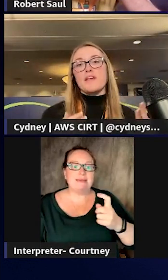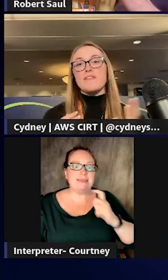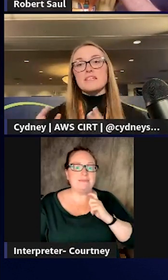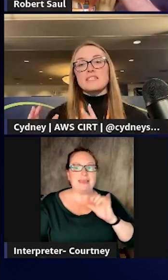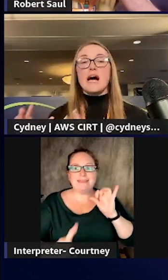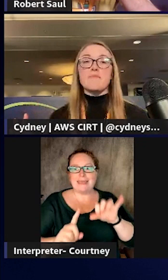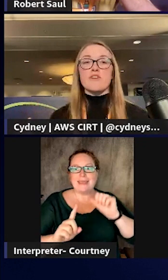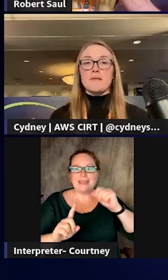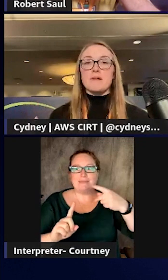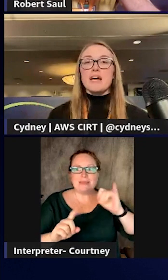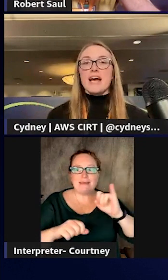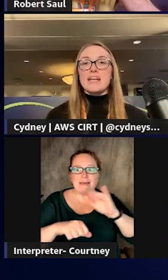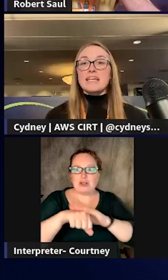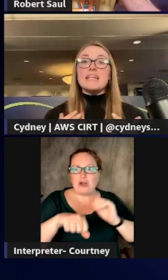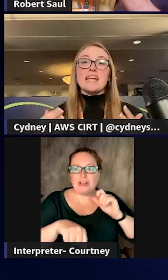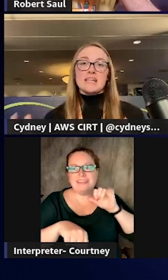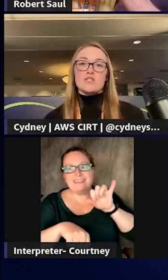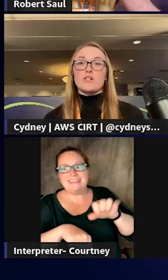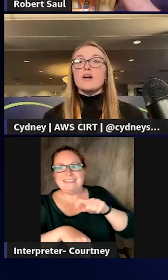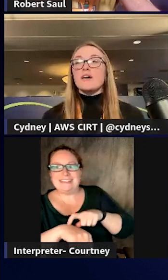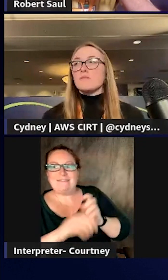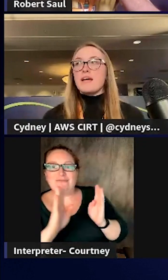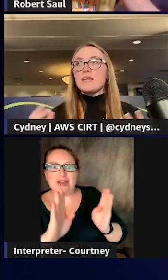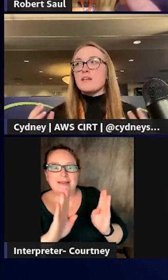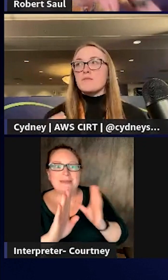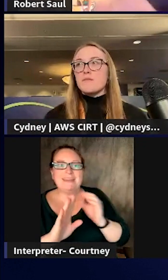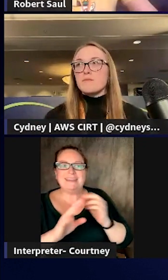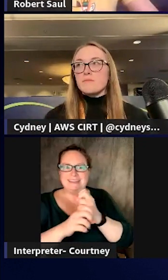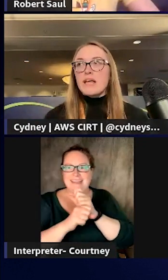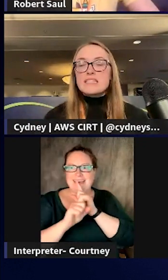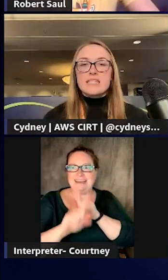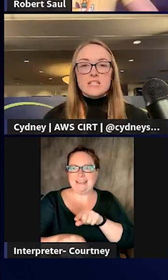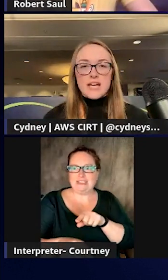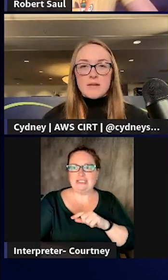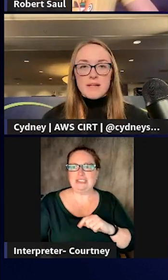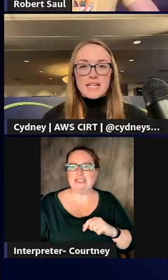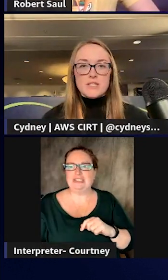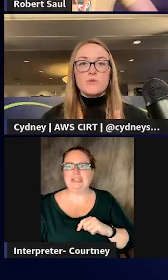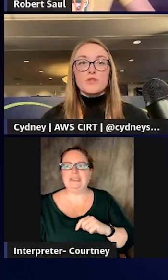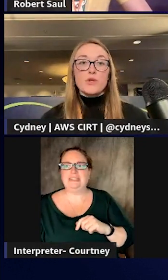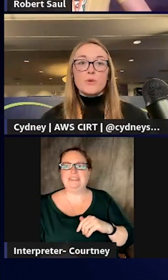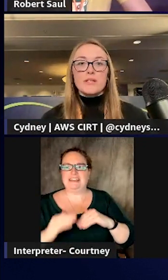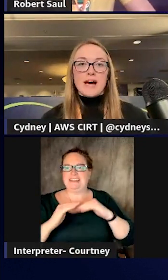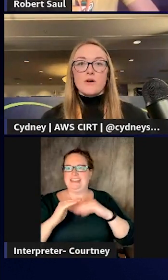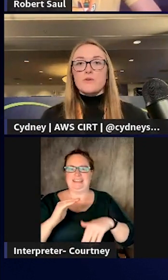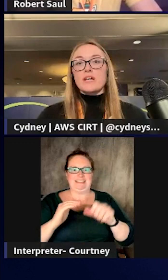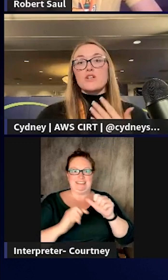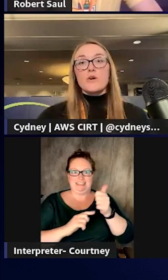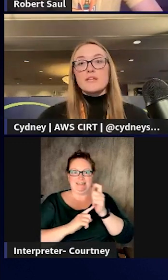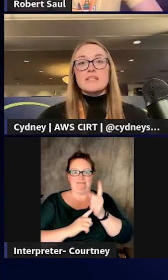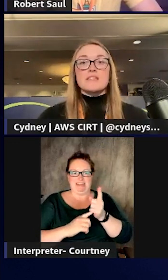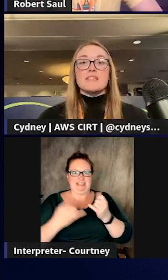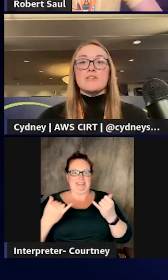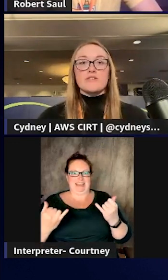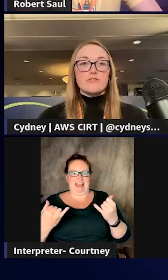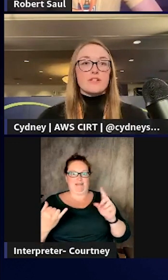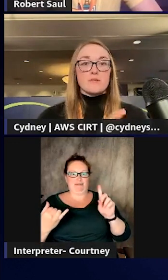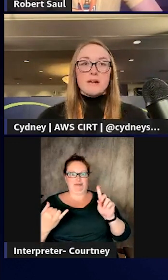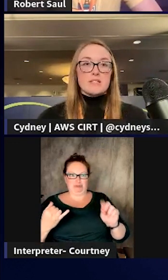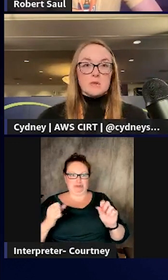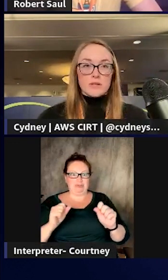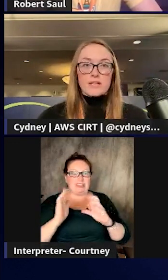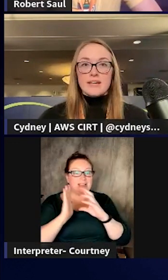call within this time frame, and get an answer. In less than 10 minutes, you do now. You can clone this. It's another